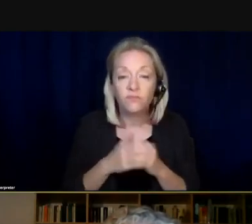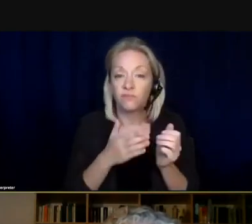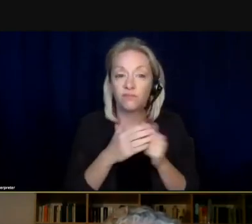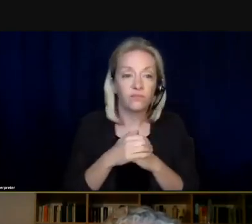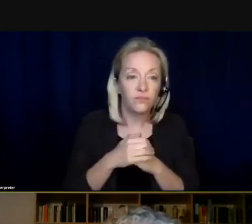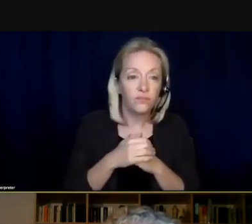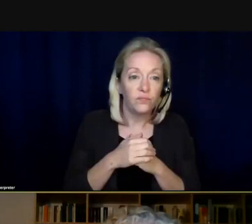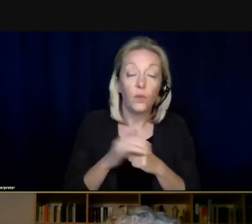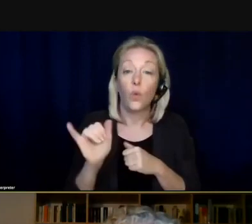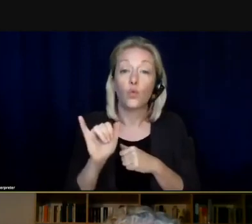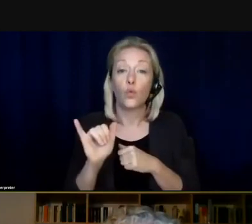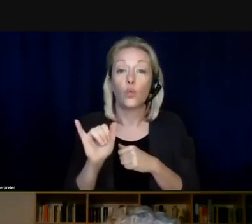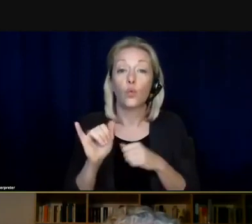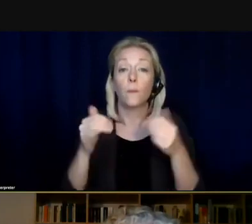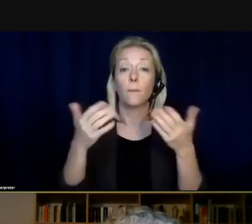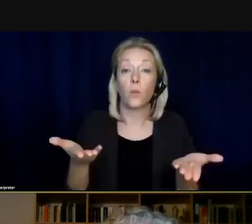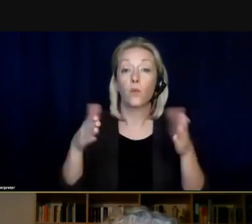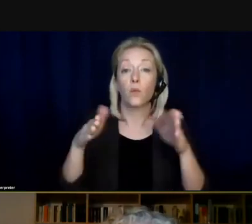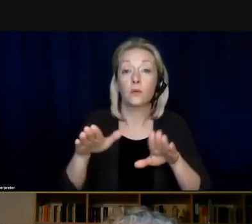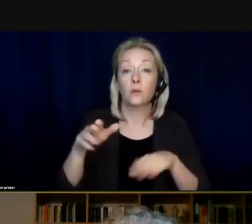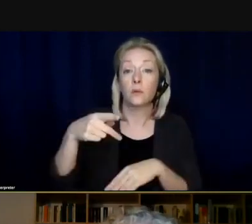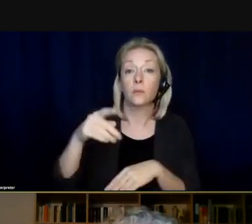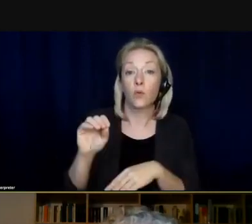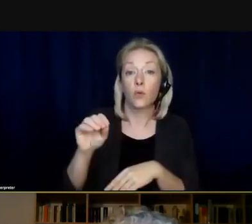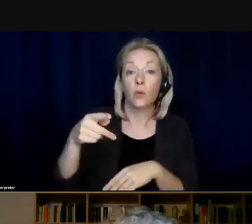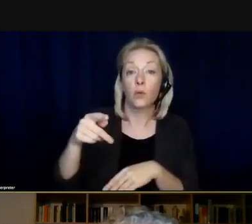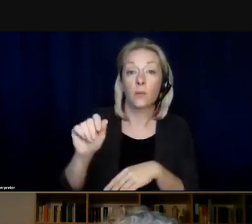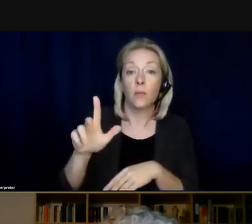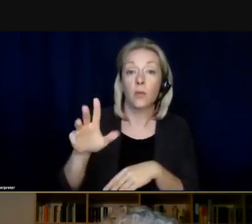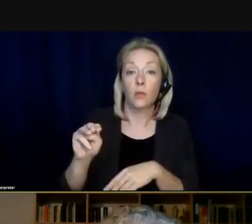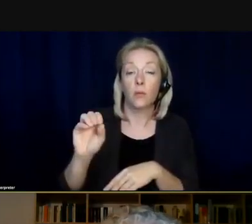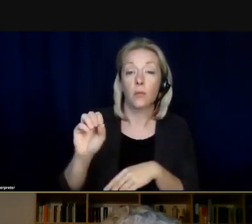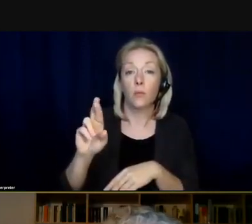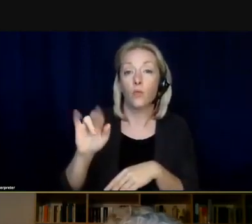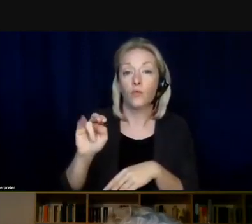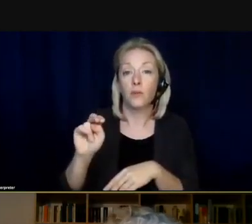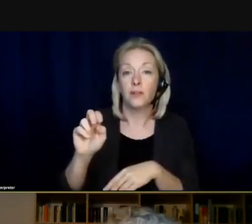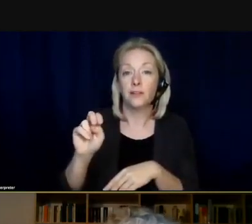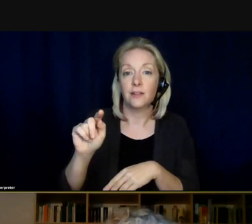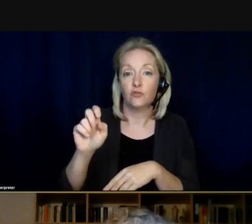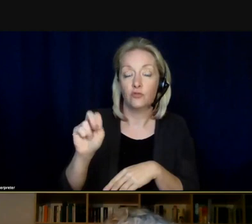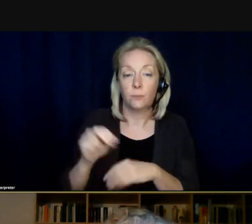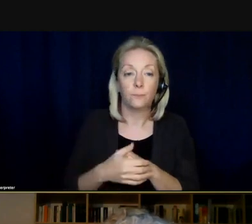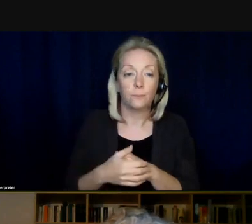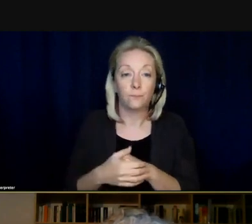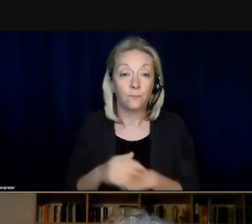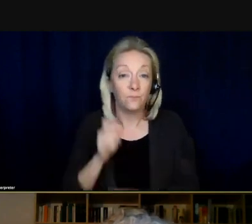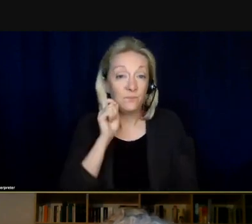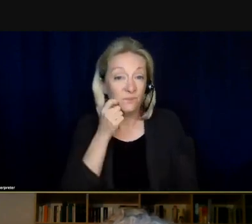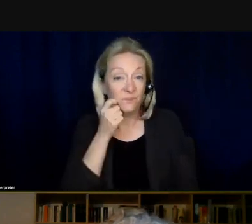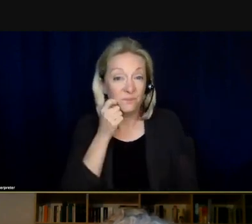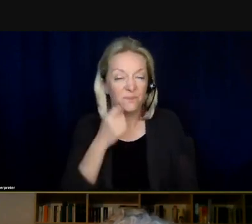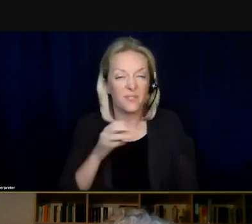And we have also palm orientation. So it's a cool way to have fun. I should mention to you